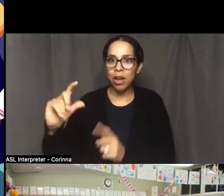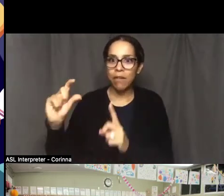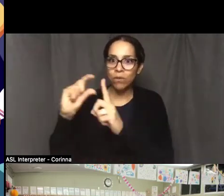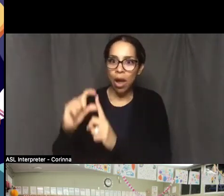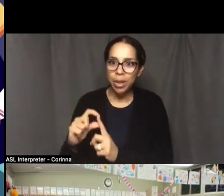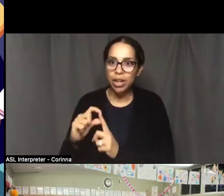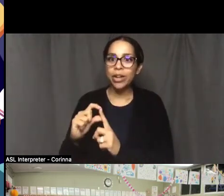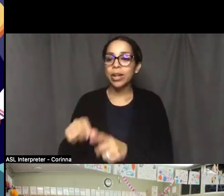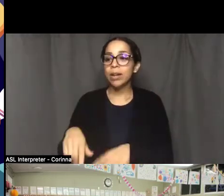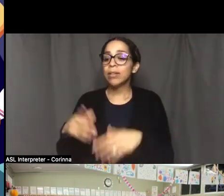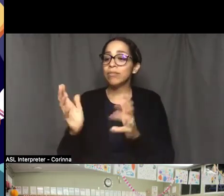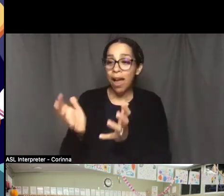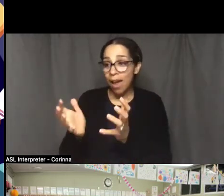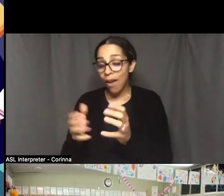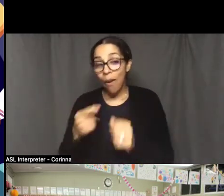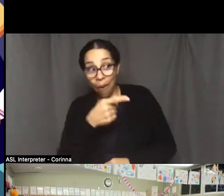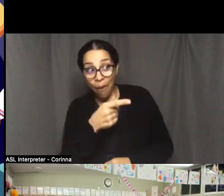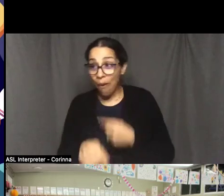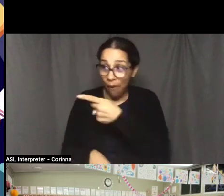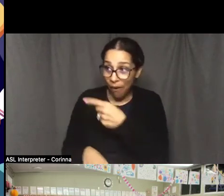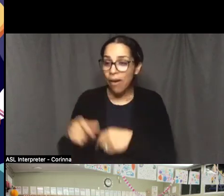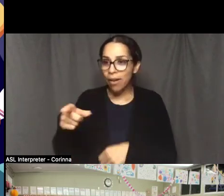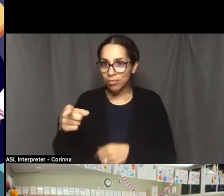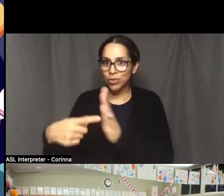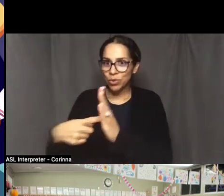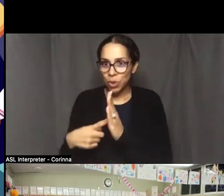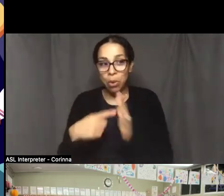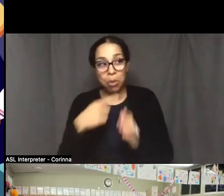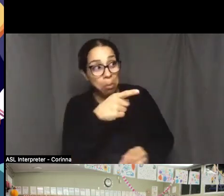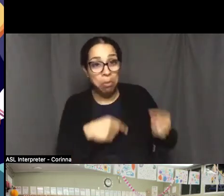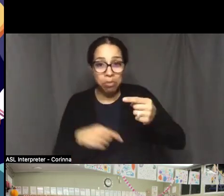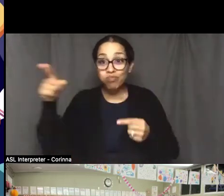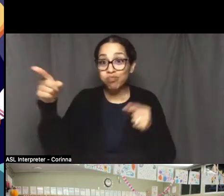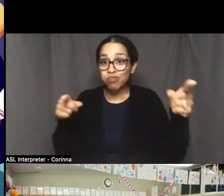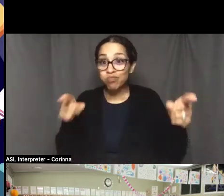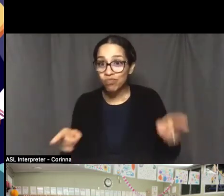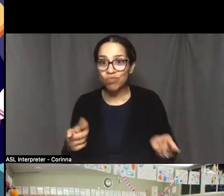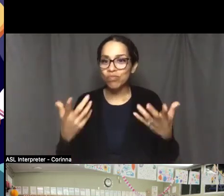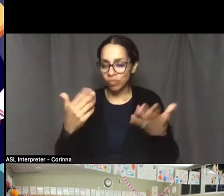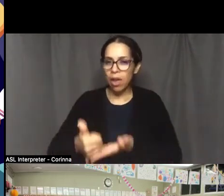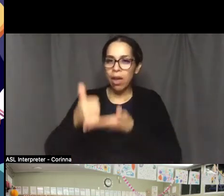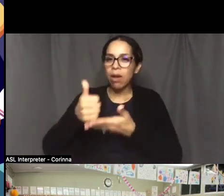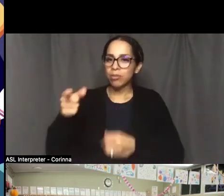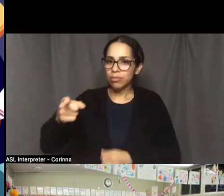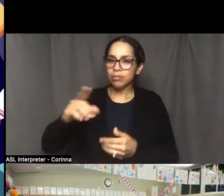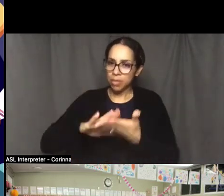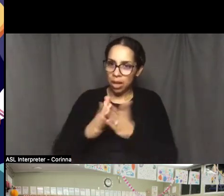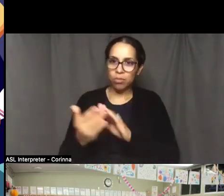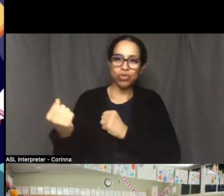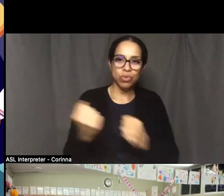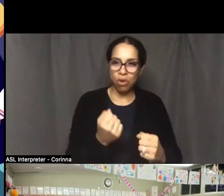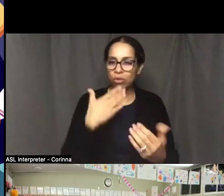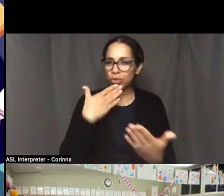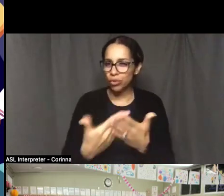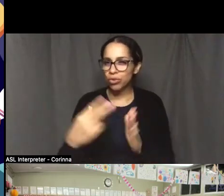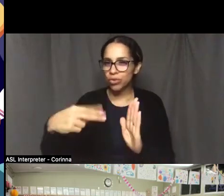things out. So that's something that is actually it really contributes strongly to them becoming a reader. So that's a way that you